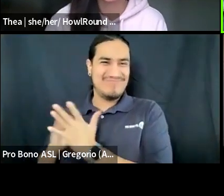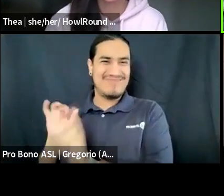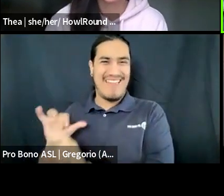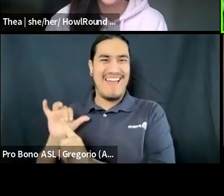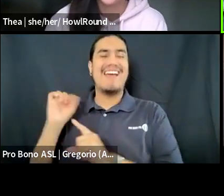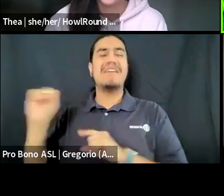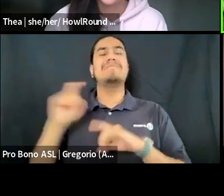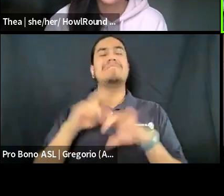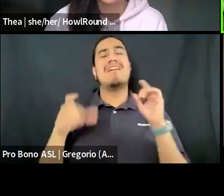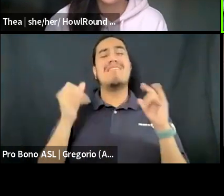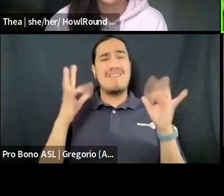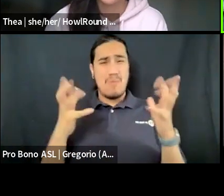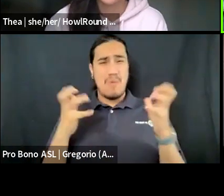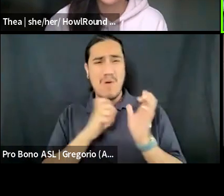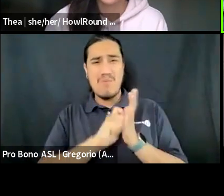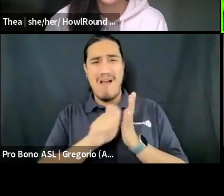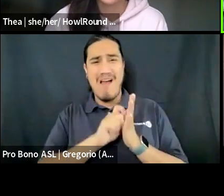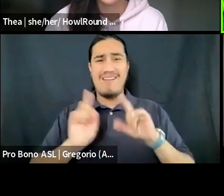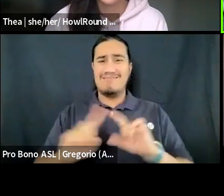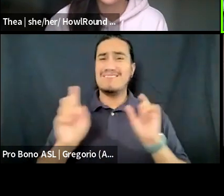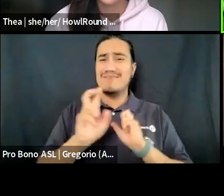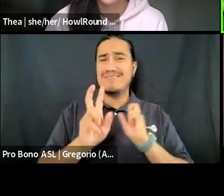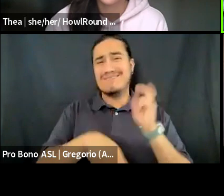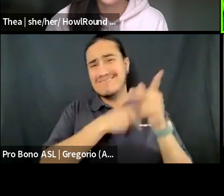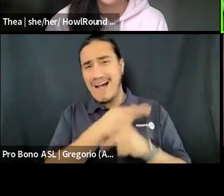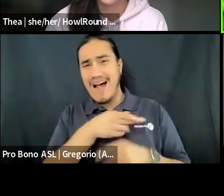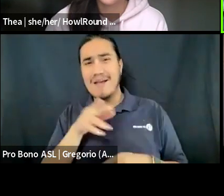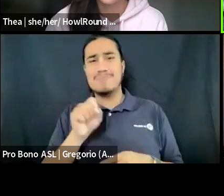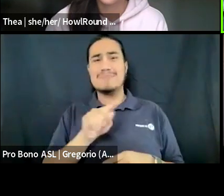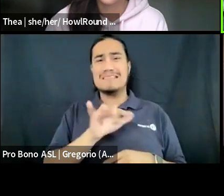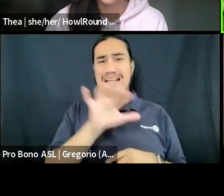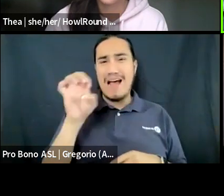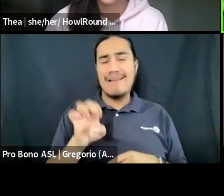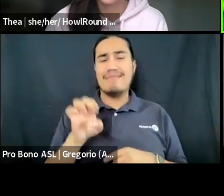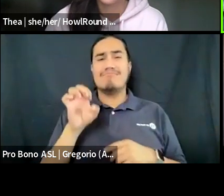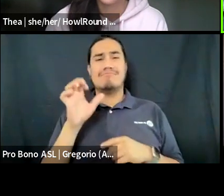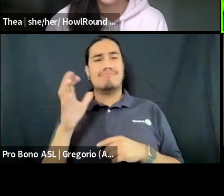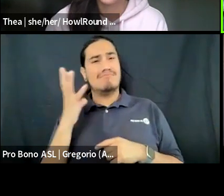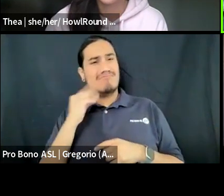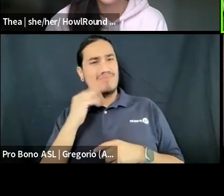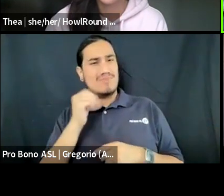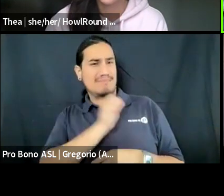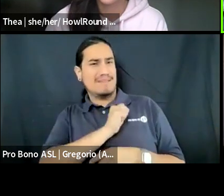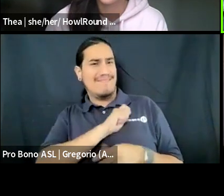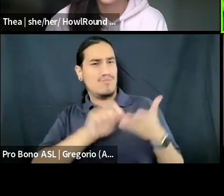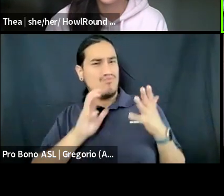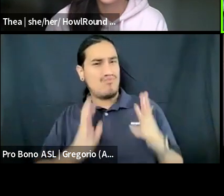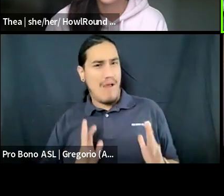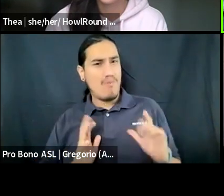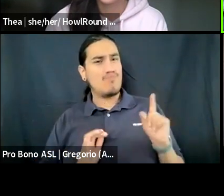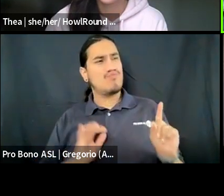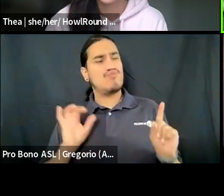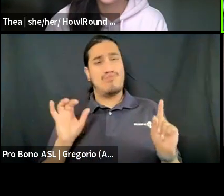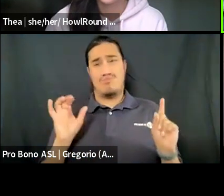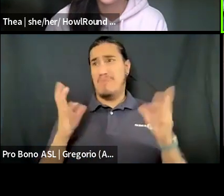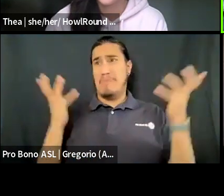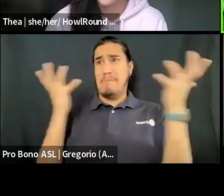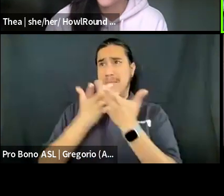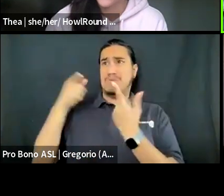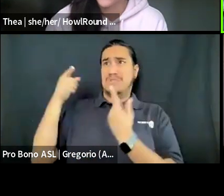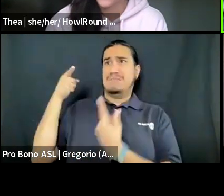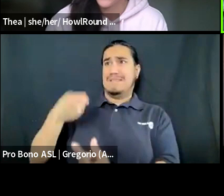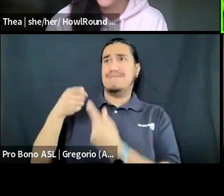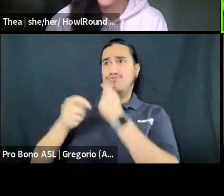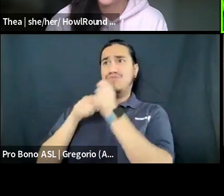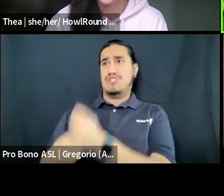different form or continue to explore and to learn what it's like to be a writer, you know, according to a tradition that I've never